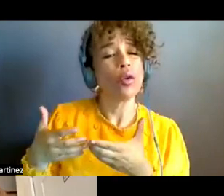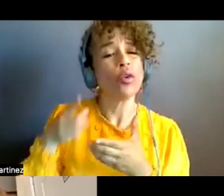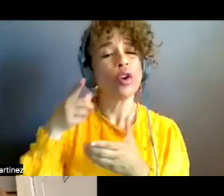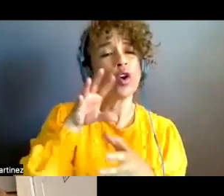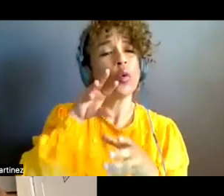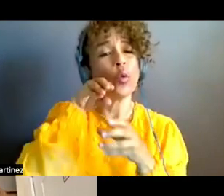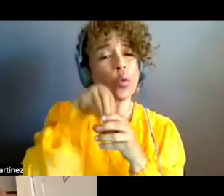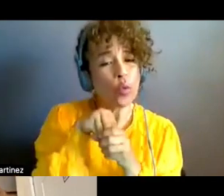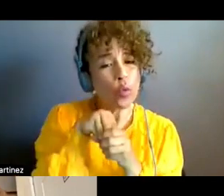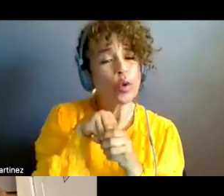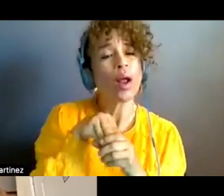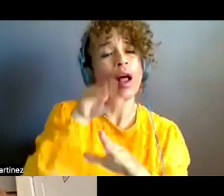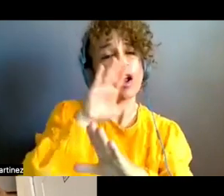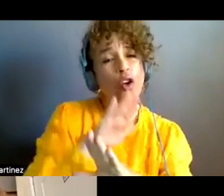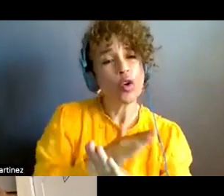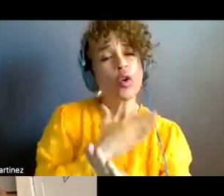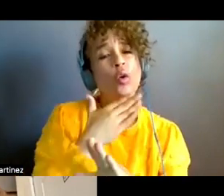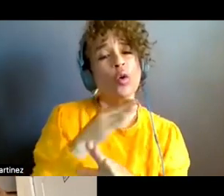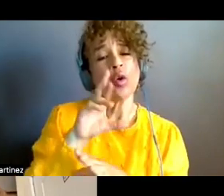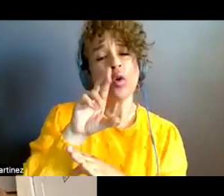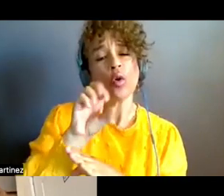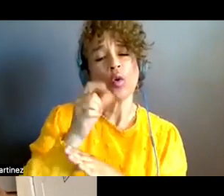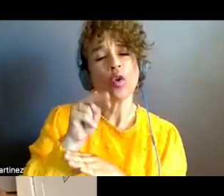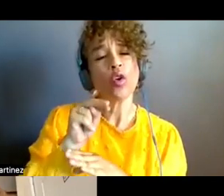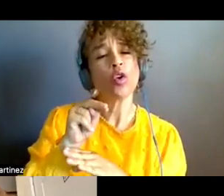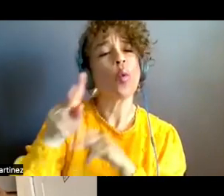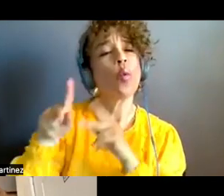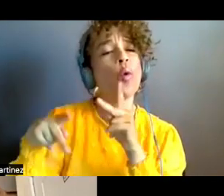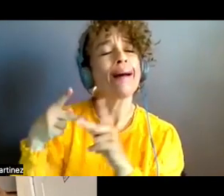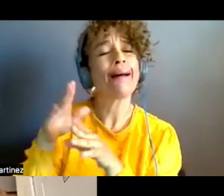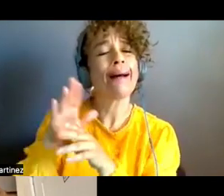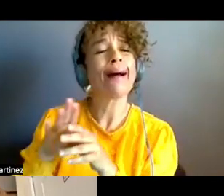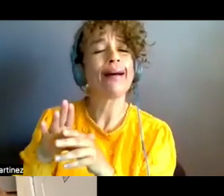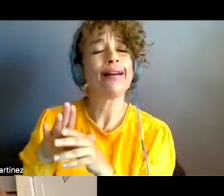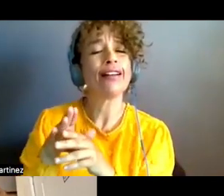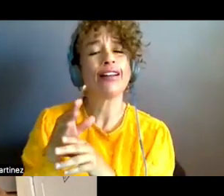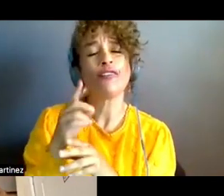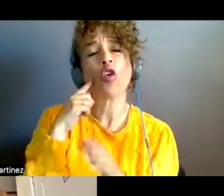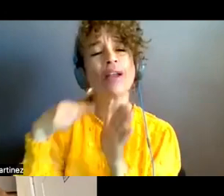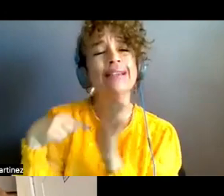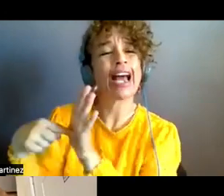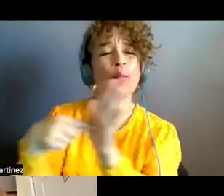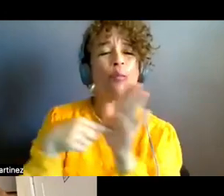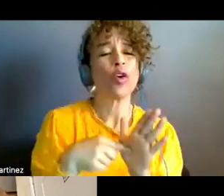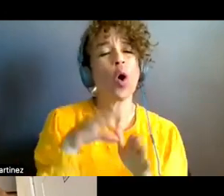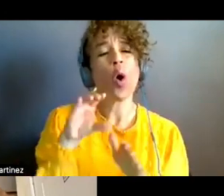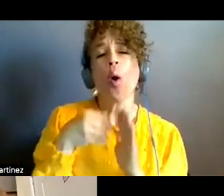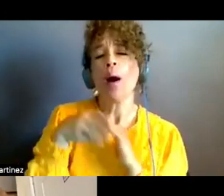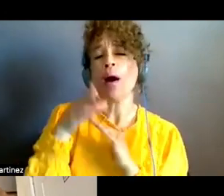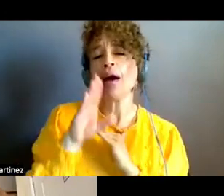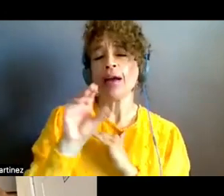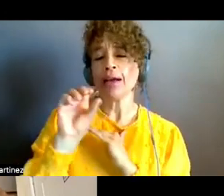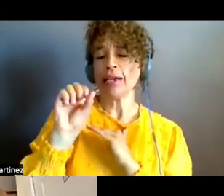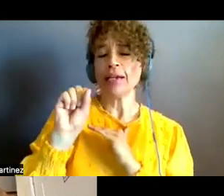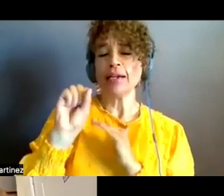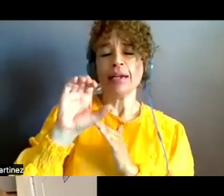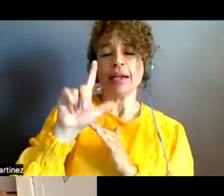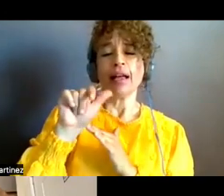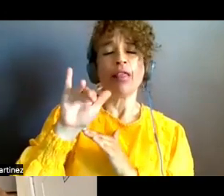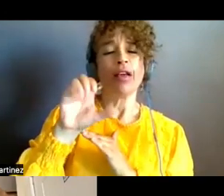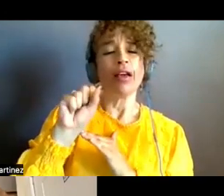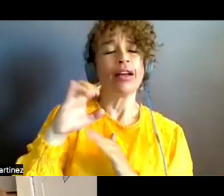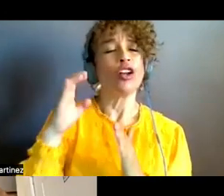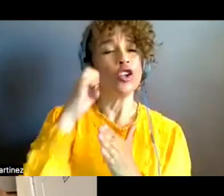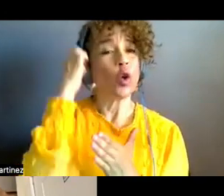included, the music of those regions? What kinds have you included, just for a few examples? Oh, my goodness. So standard classical repertoire from